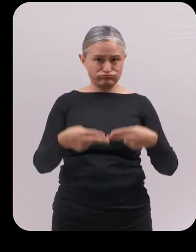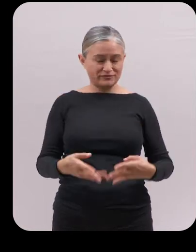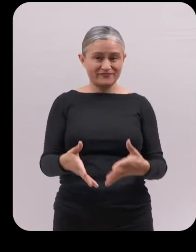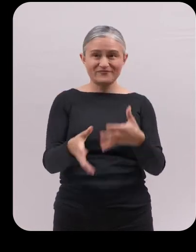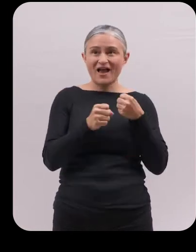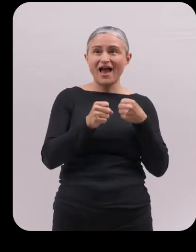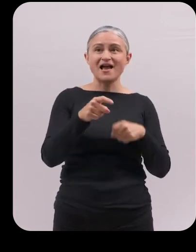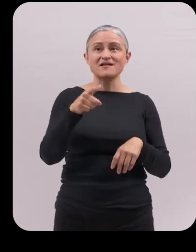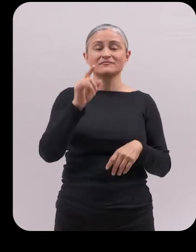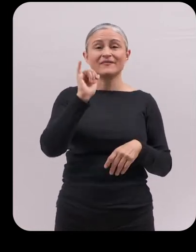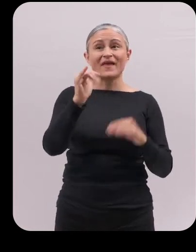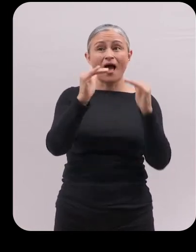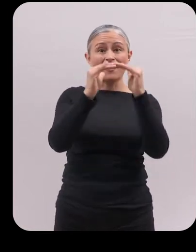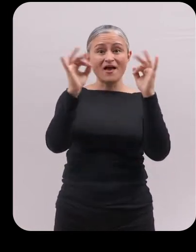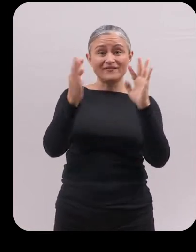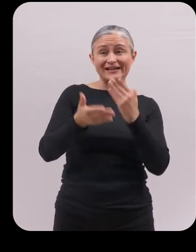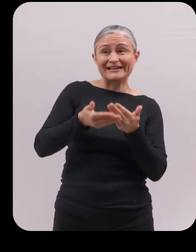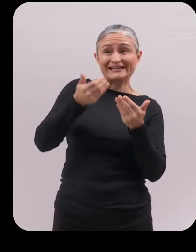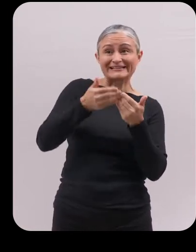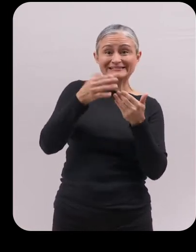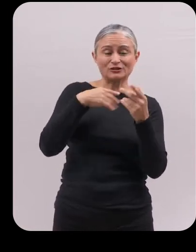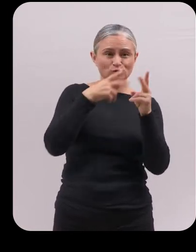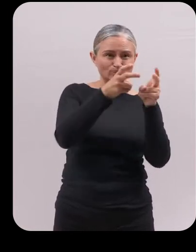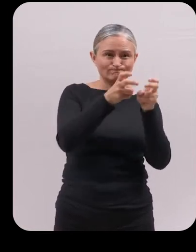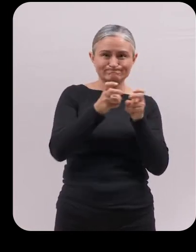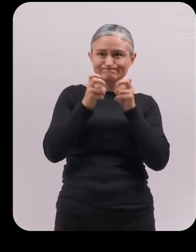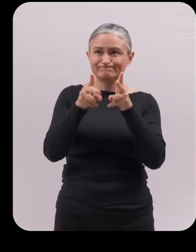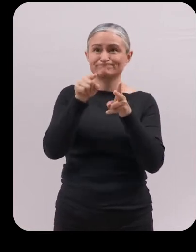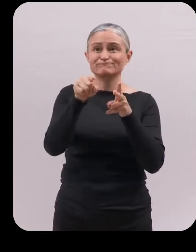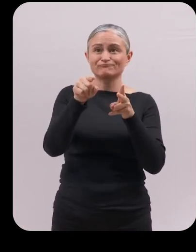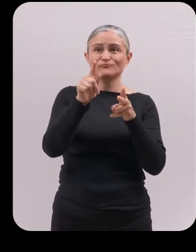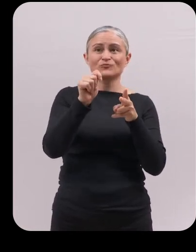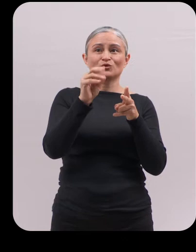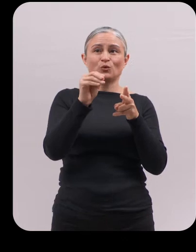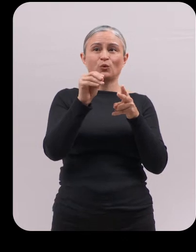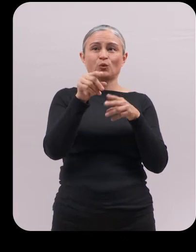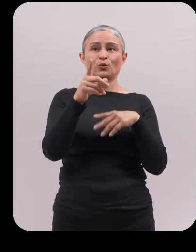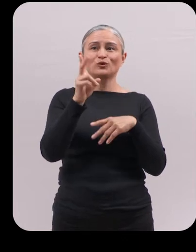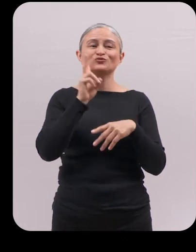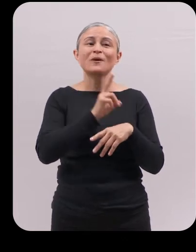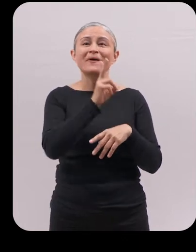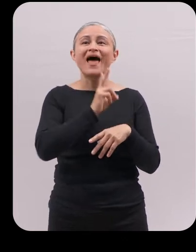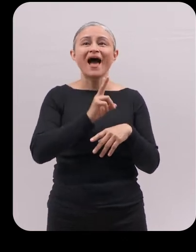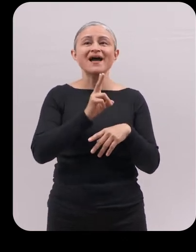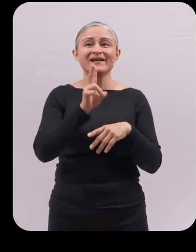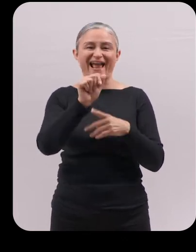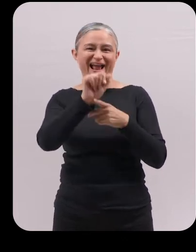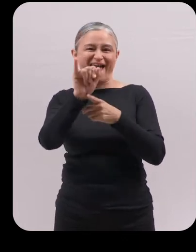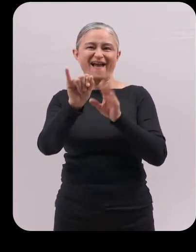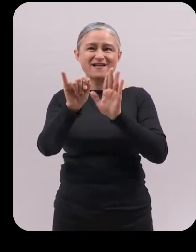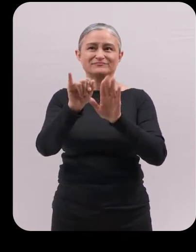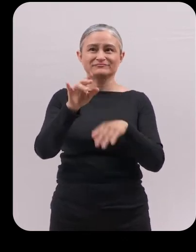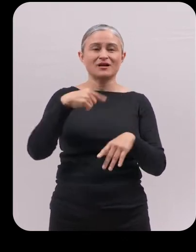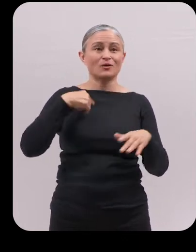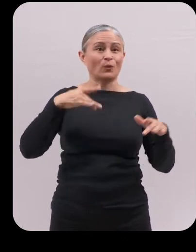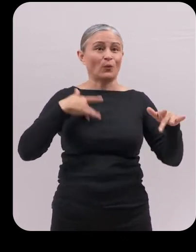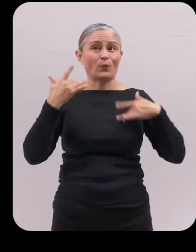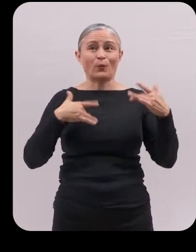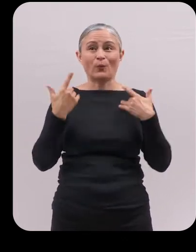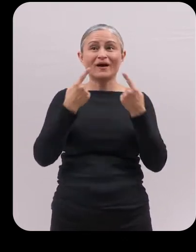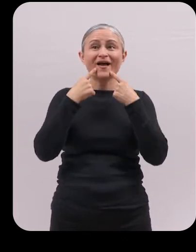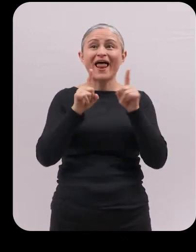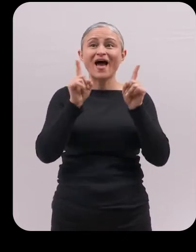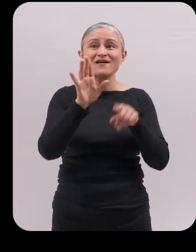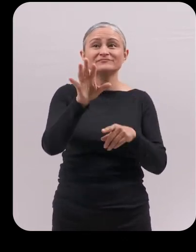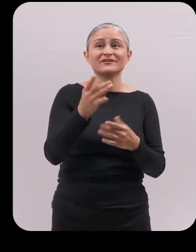that same level of ease and familiarity to Gen AI development. Well, I'm excited to announce Firebase